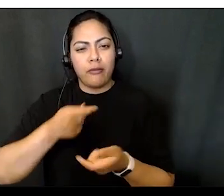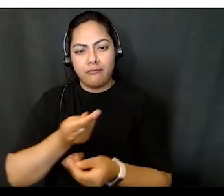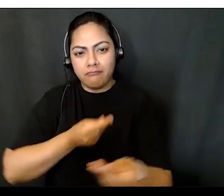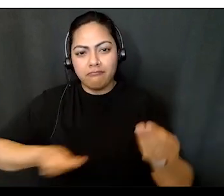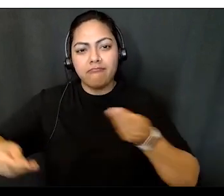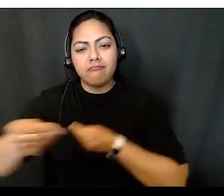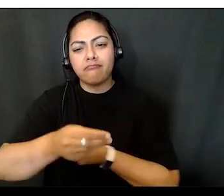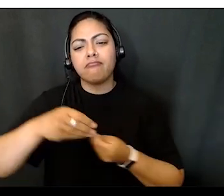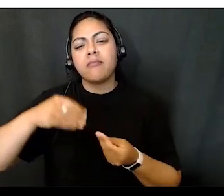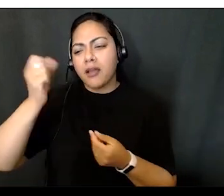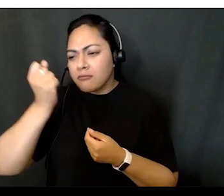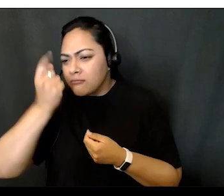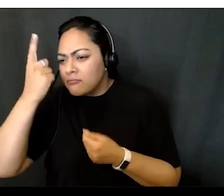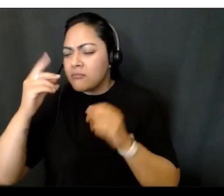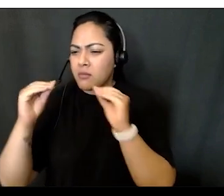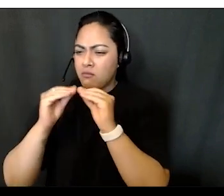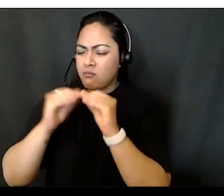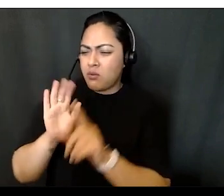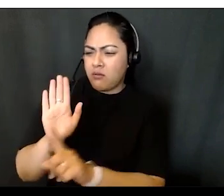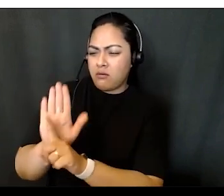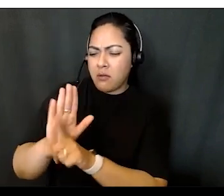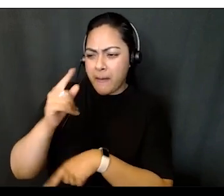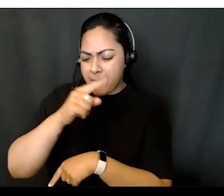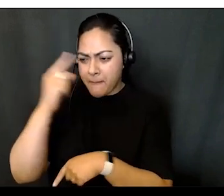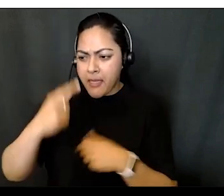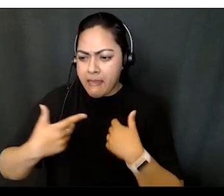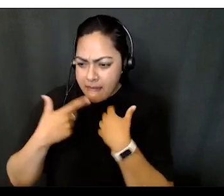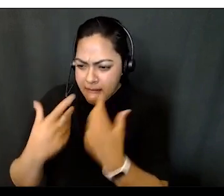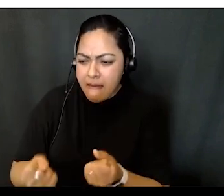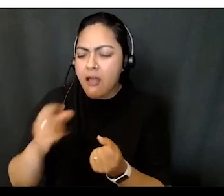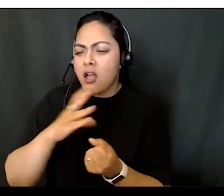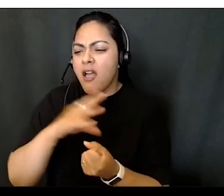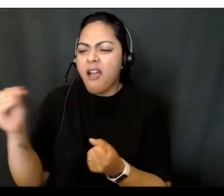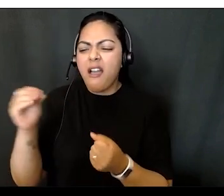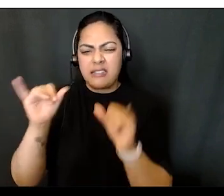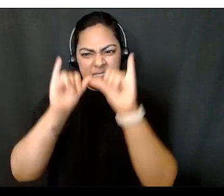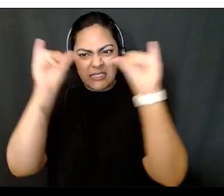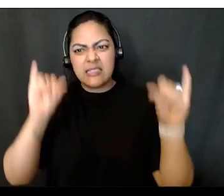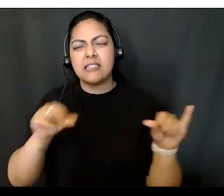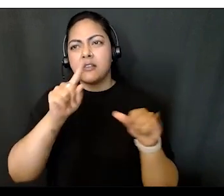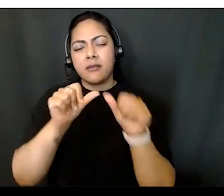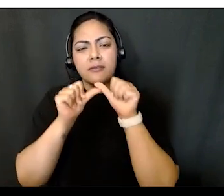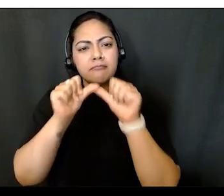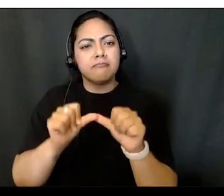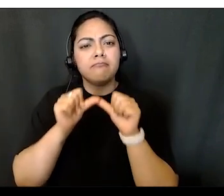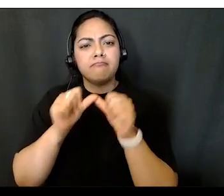understanding Black health and systemic anti-Black racism.